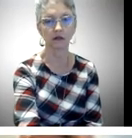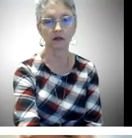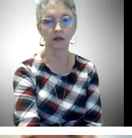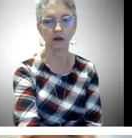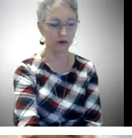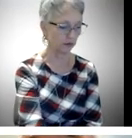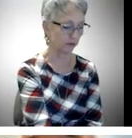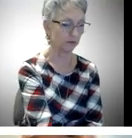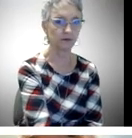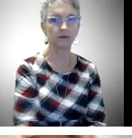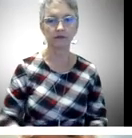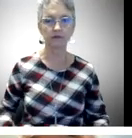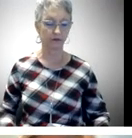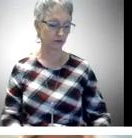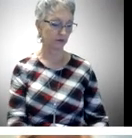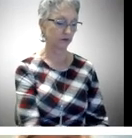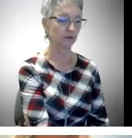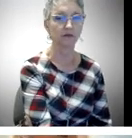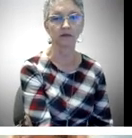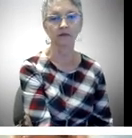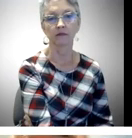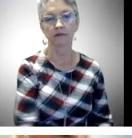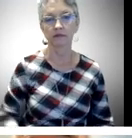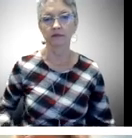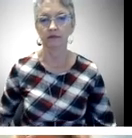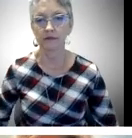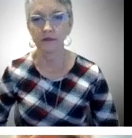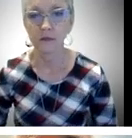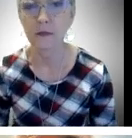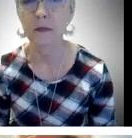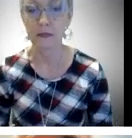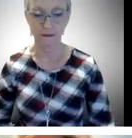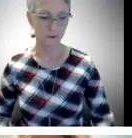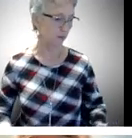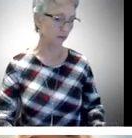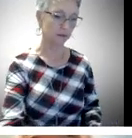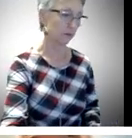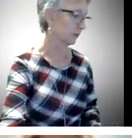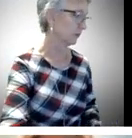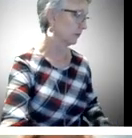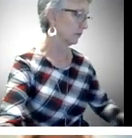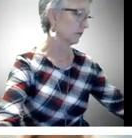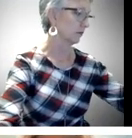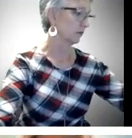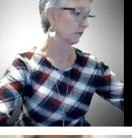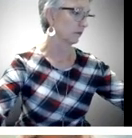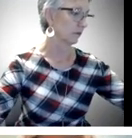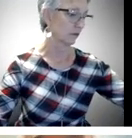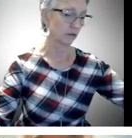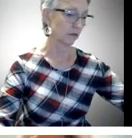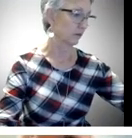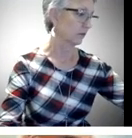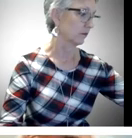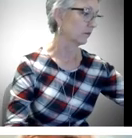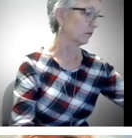is. But, the irony, and this is something where I don't know how many of you are involved with people under